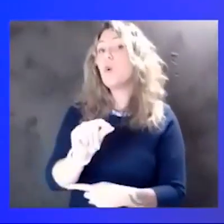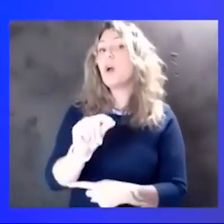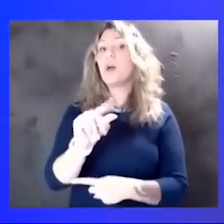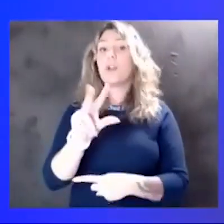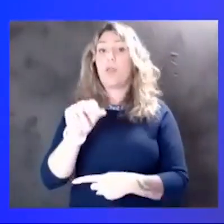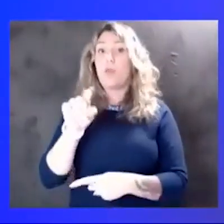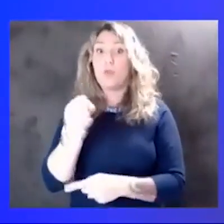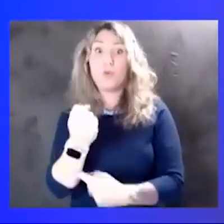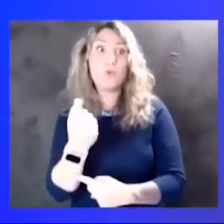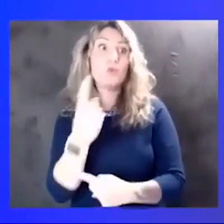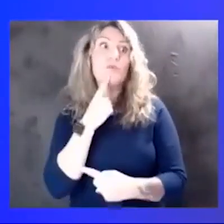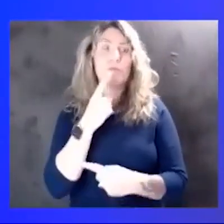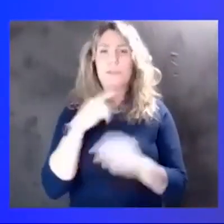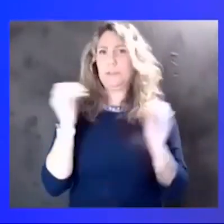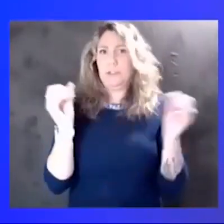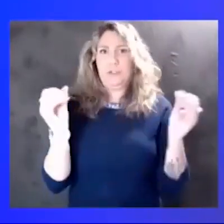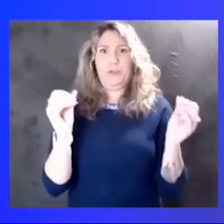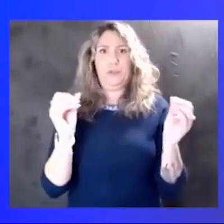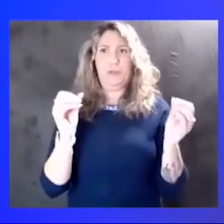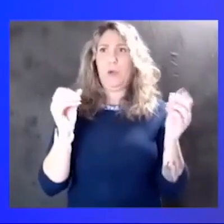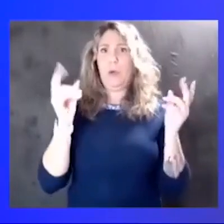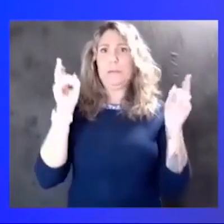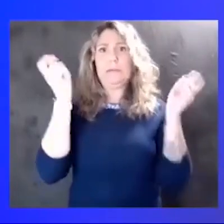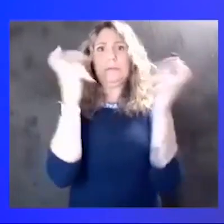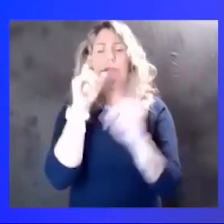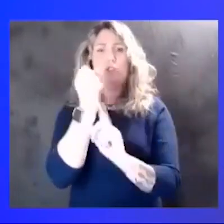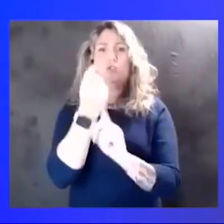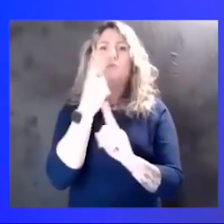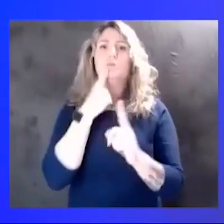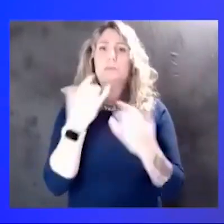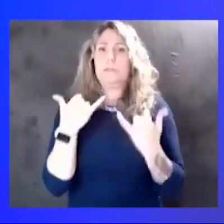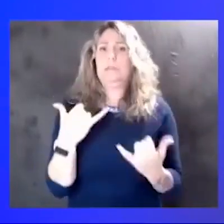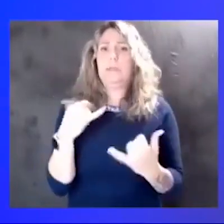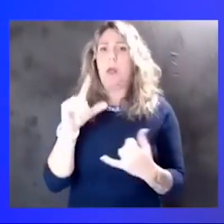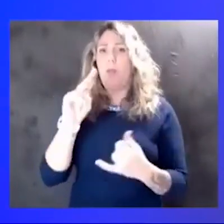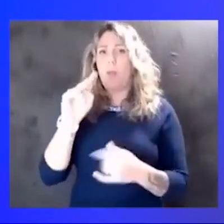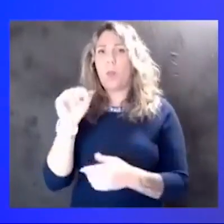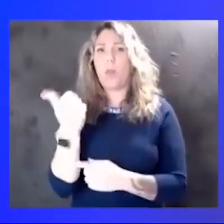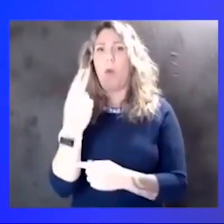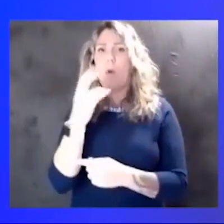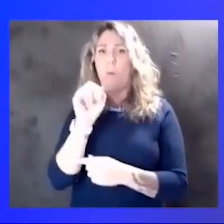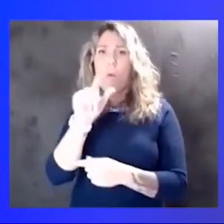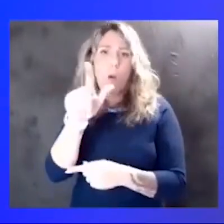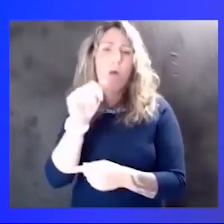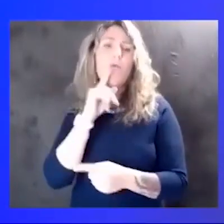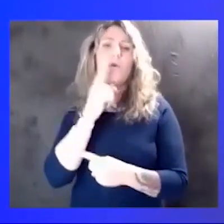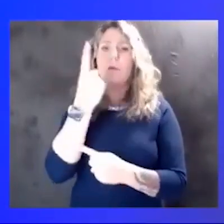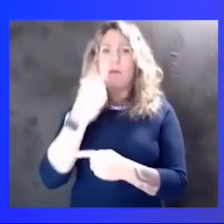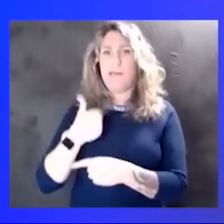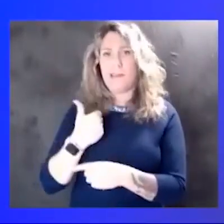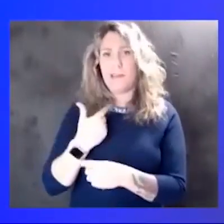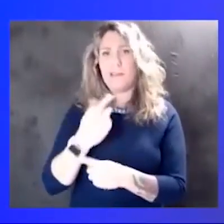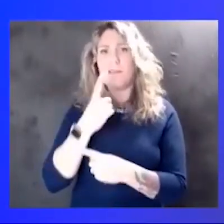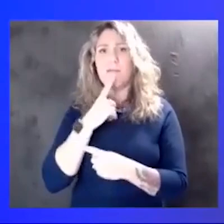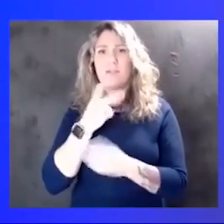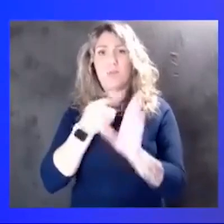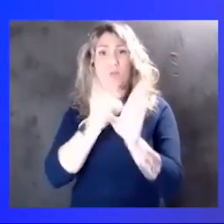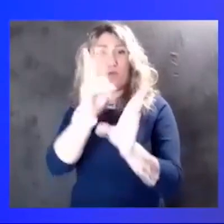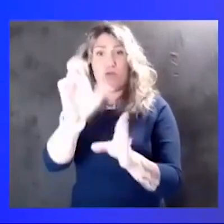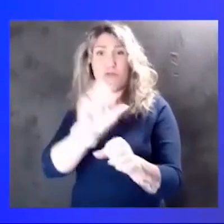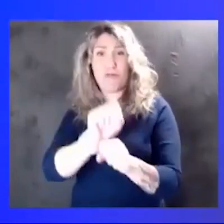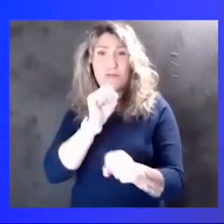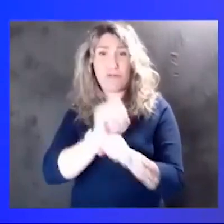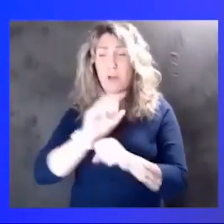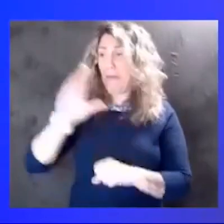got COVID early on, who now have long hauler syndrome. And it's been terrible. I have one young patient who had to quit her job. She even had to hire someone to help take care